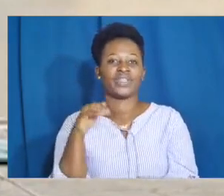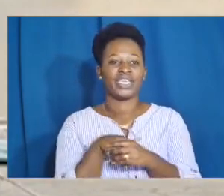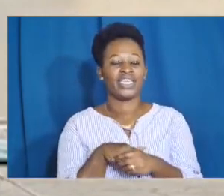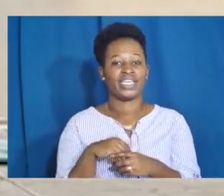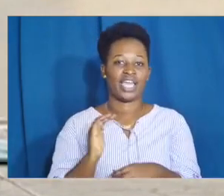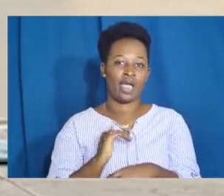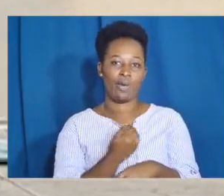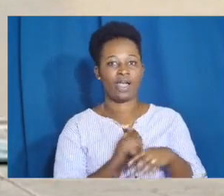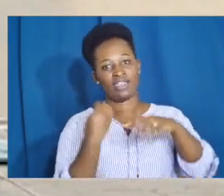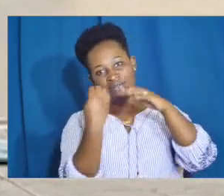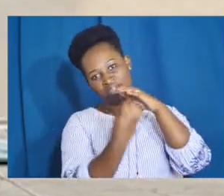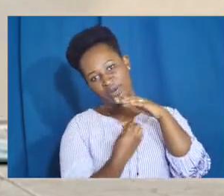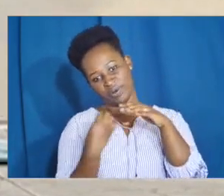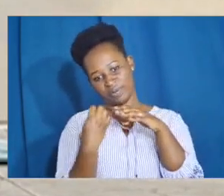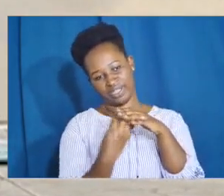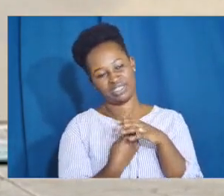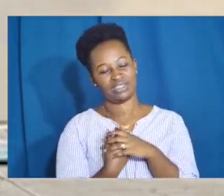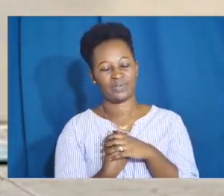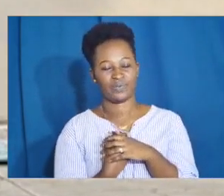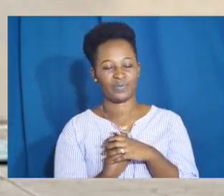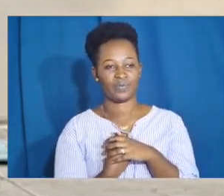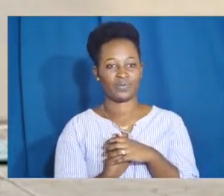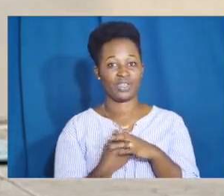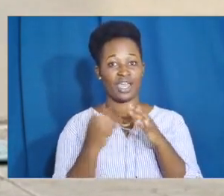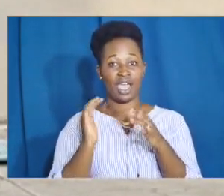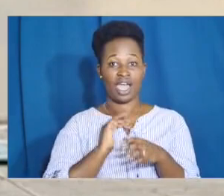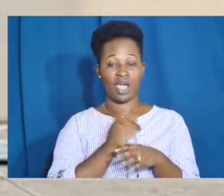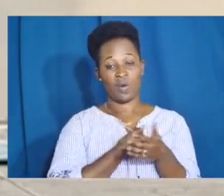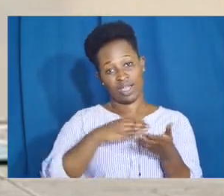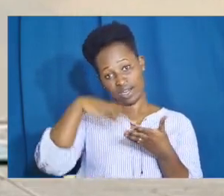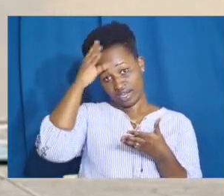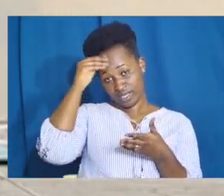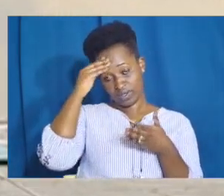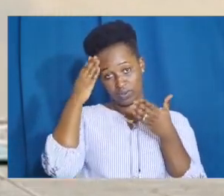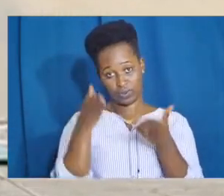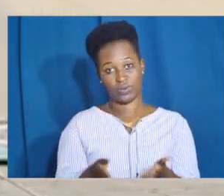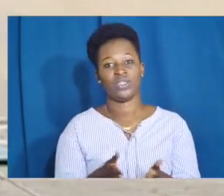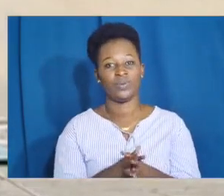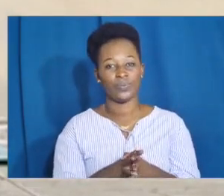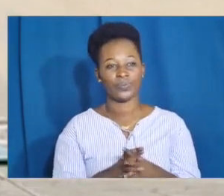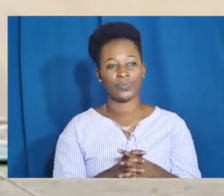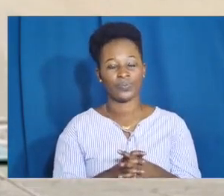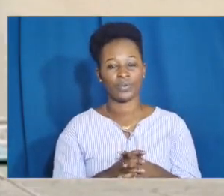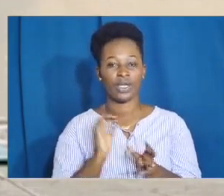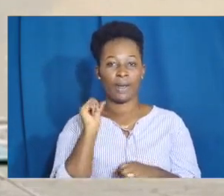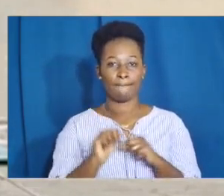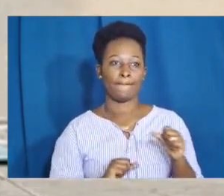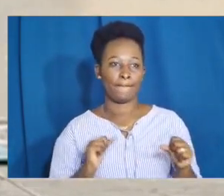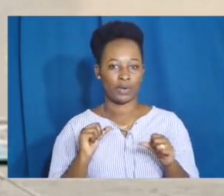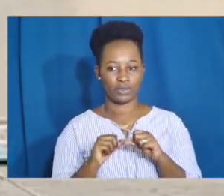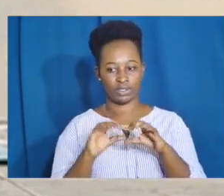in our environment. Our lesson today will be